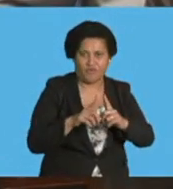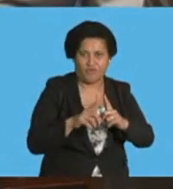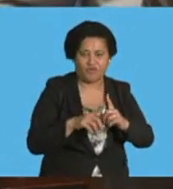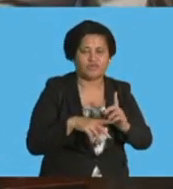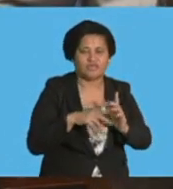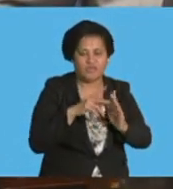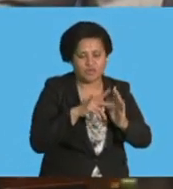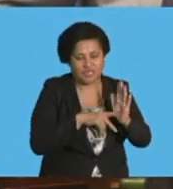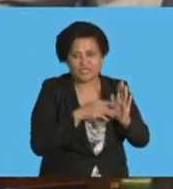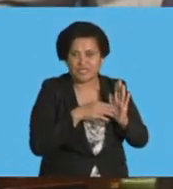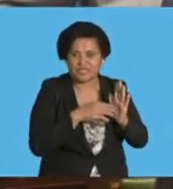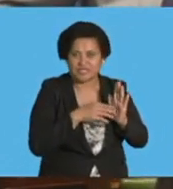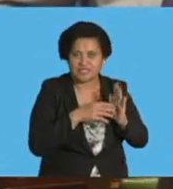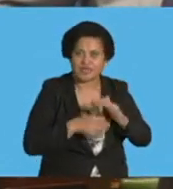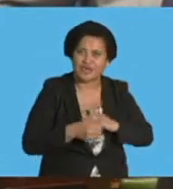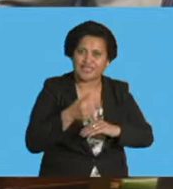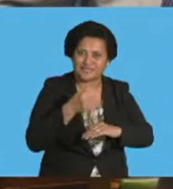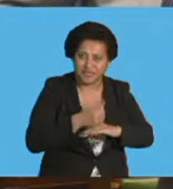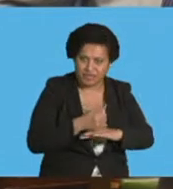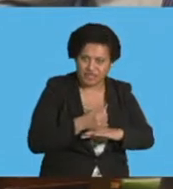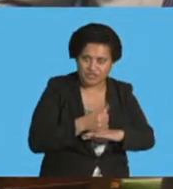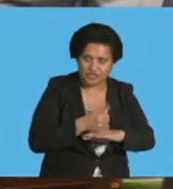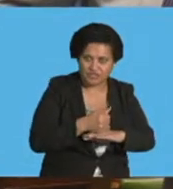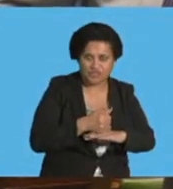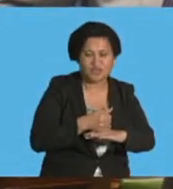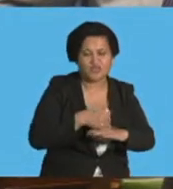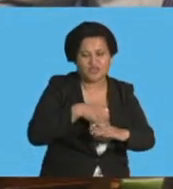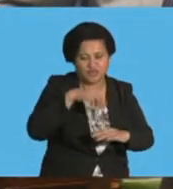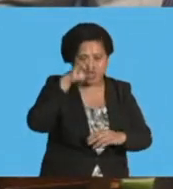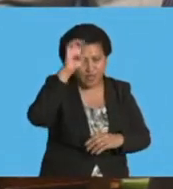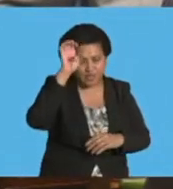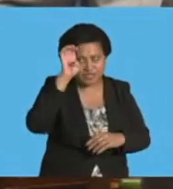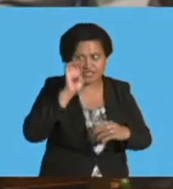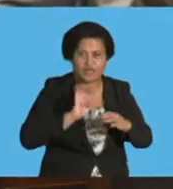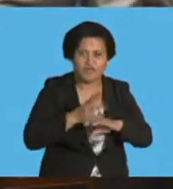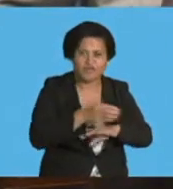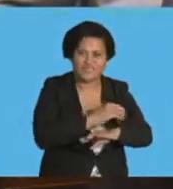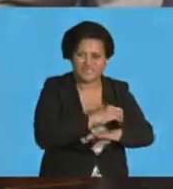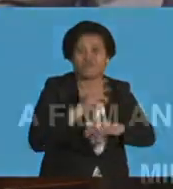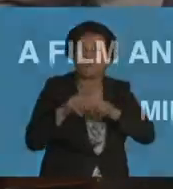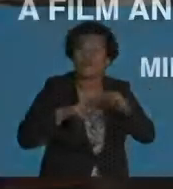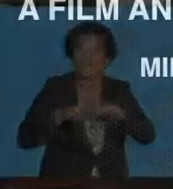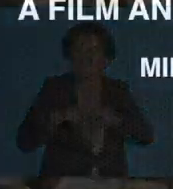principles to the establishment of our missions abroad. Thank you, Honourable Speaker.